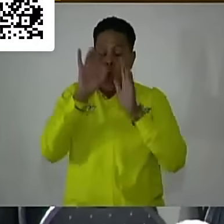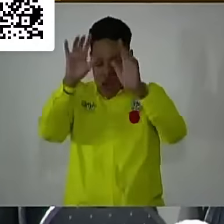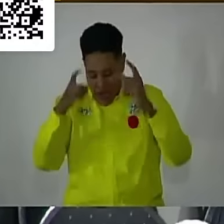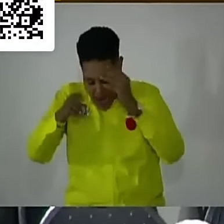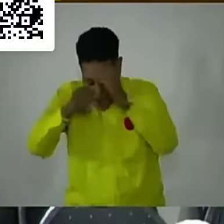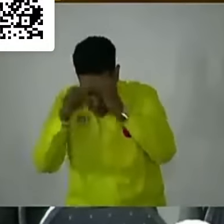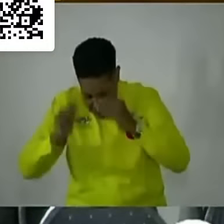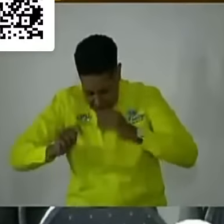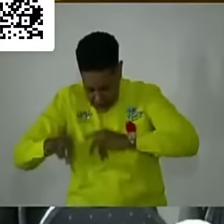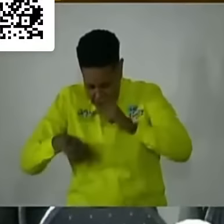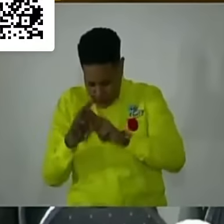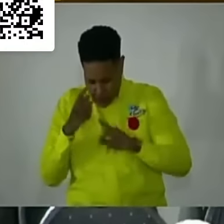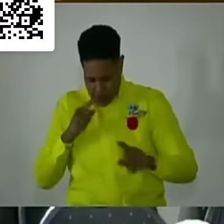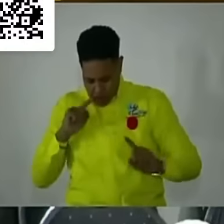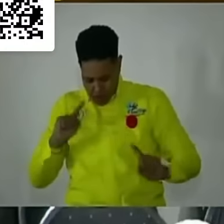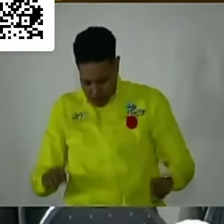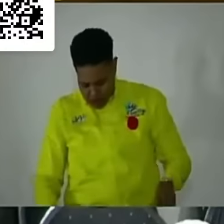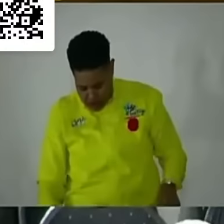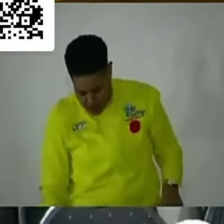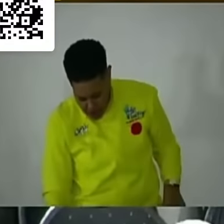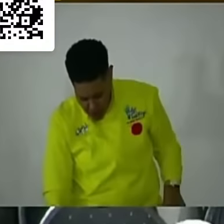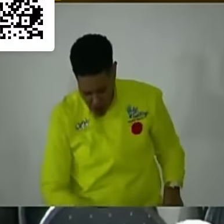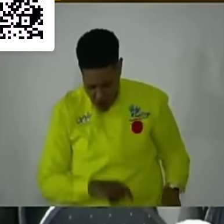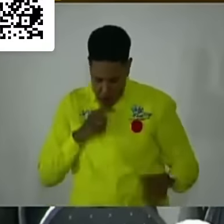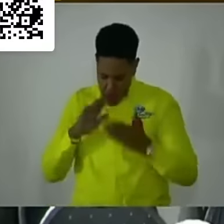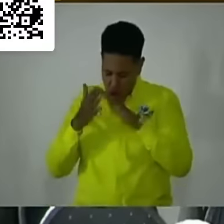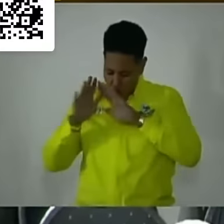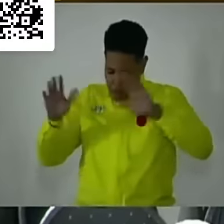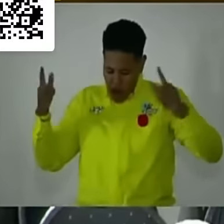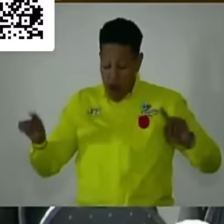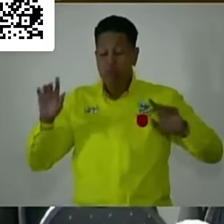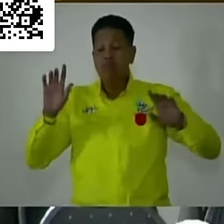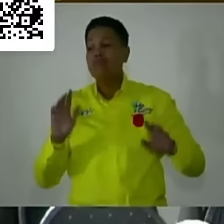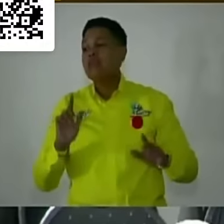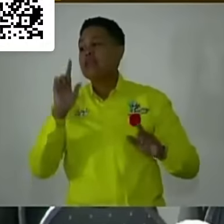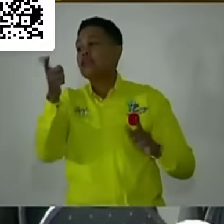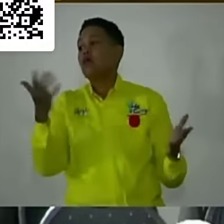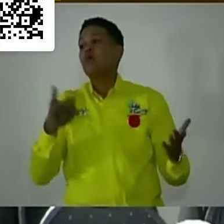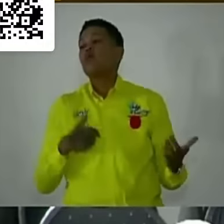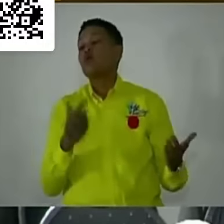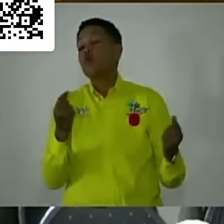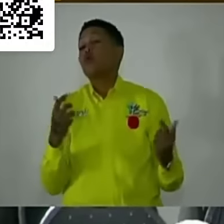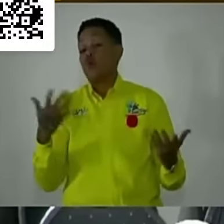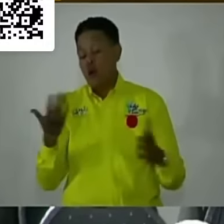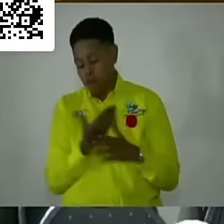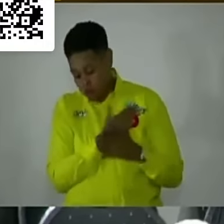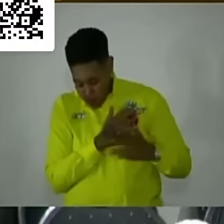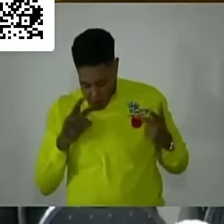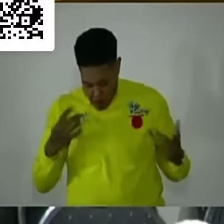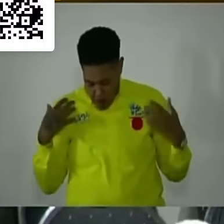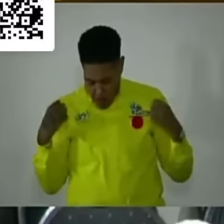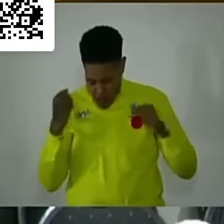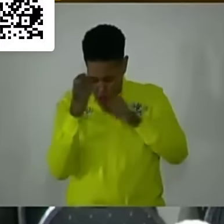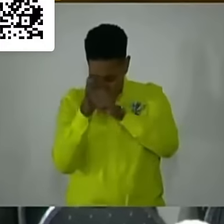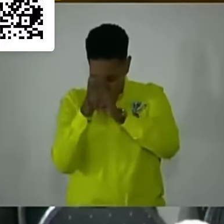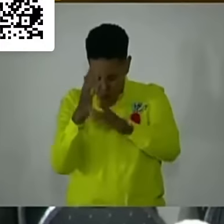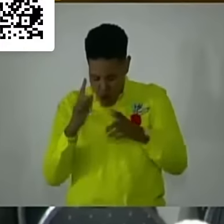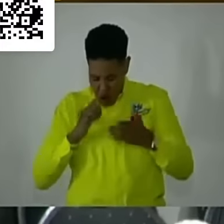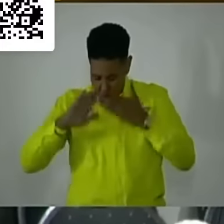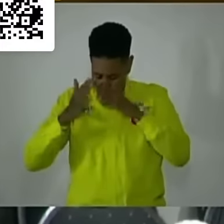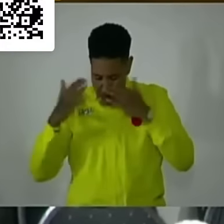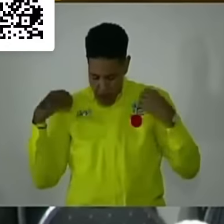this kind of response in communities. Essentially, what we're going to do between the public health workers, the community